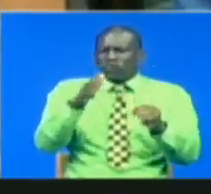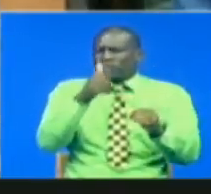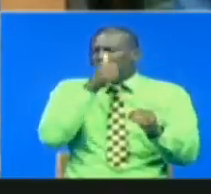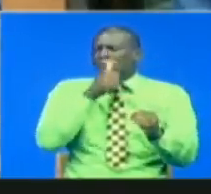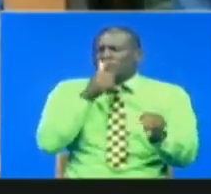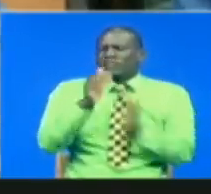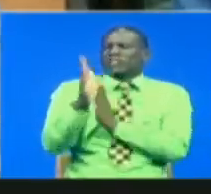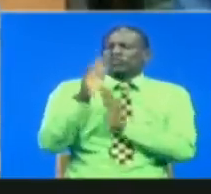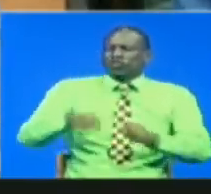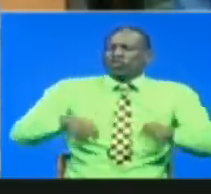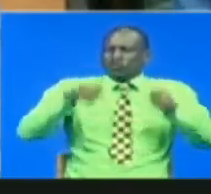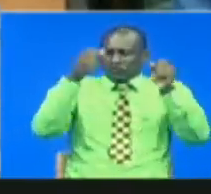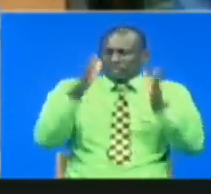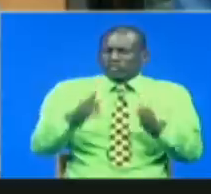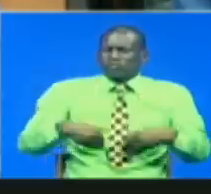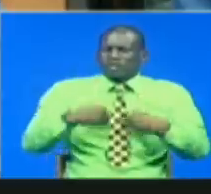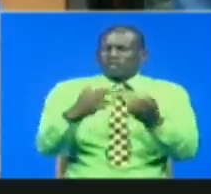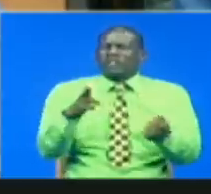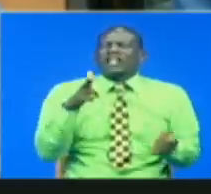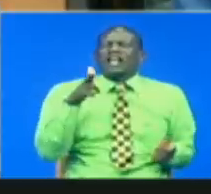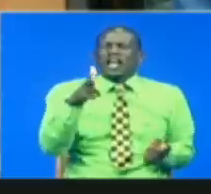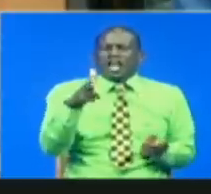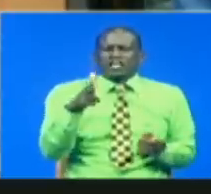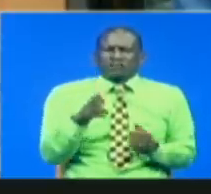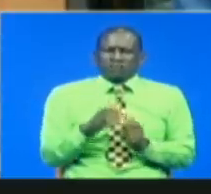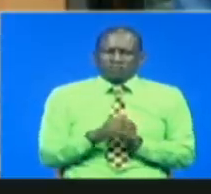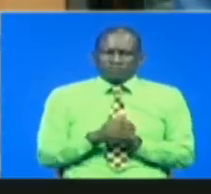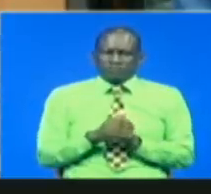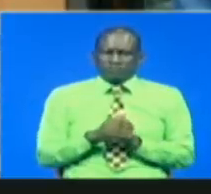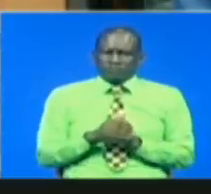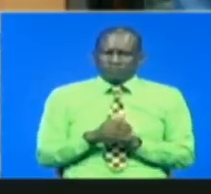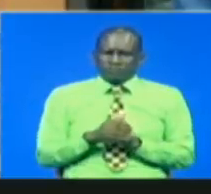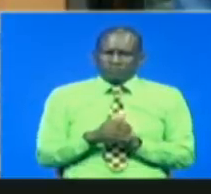security officers to carry firearms.